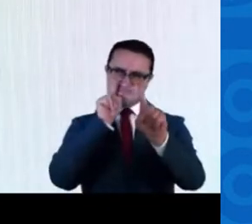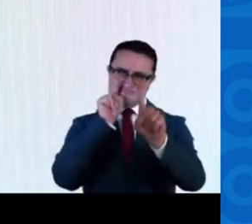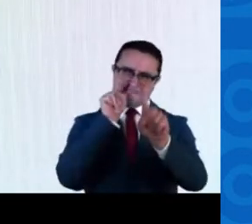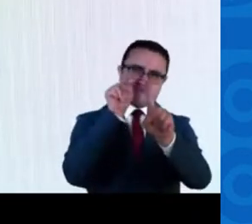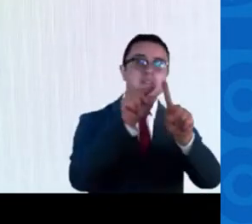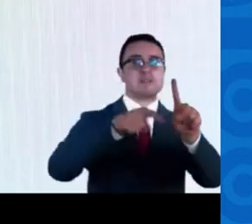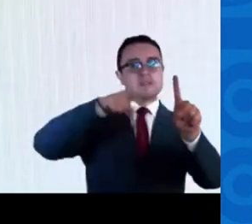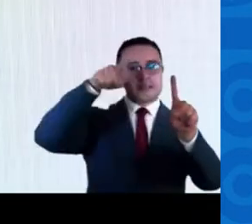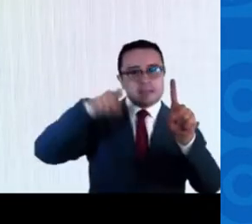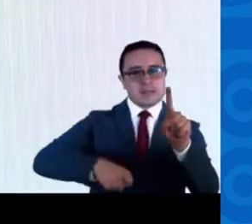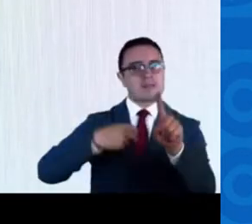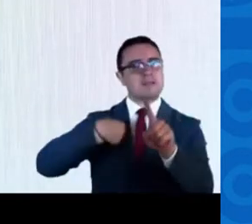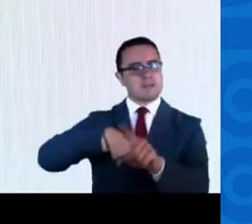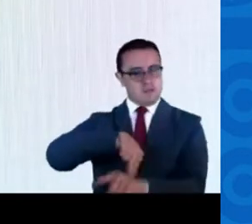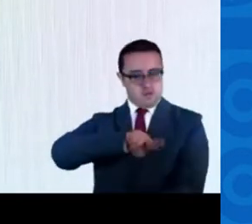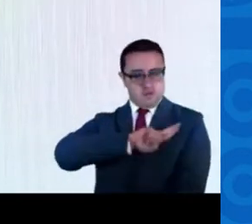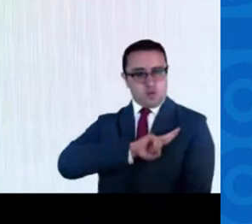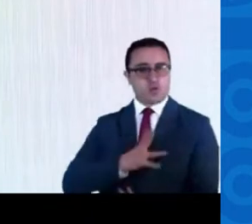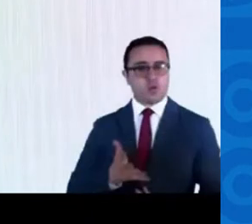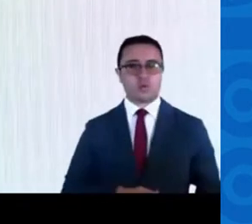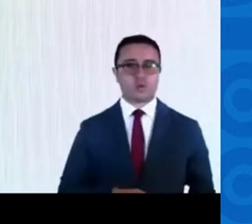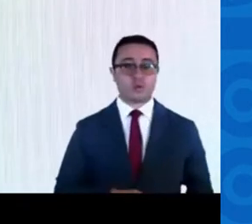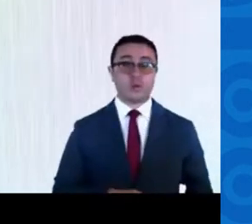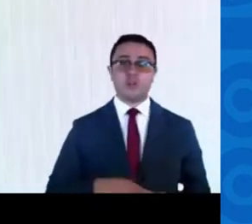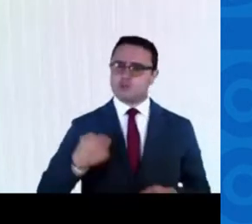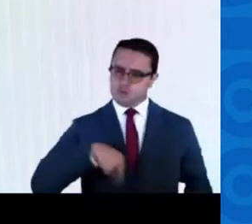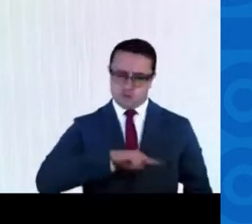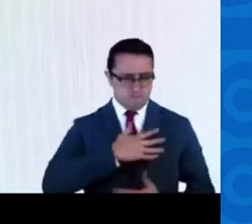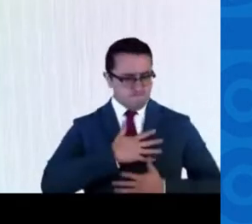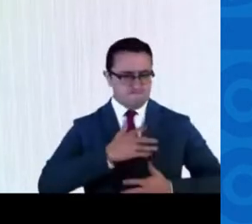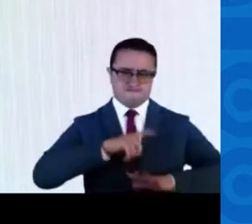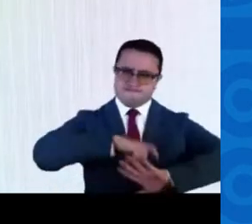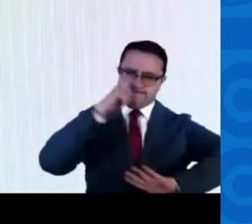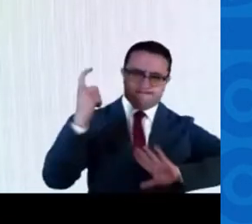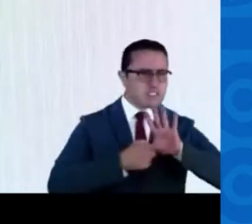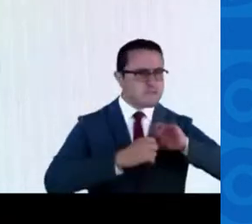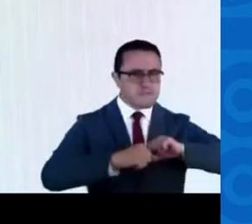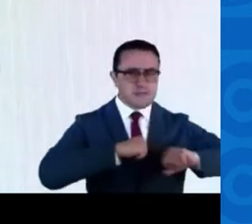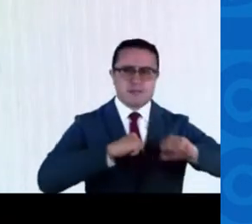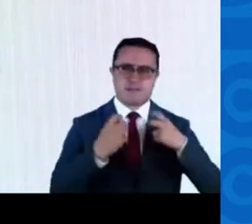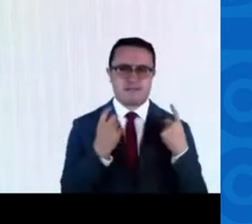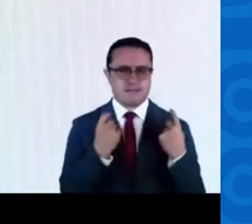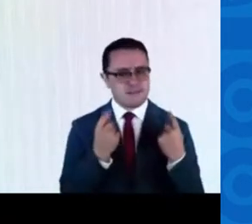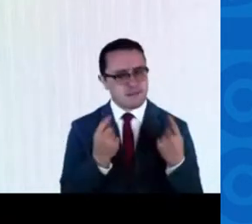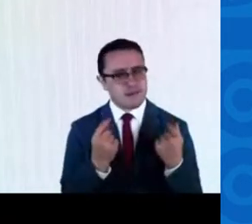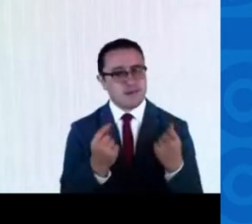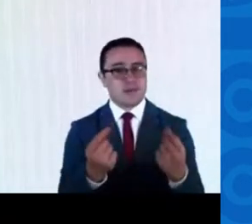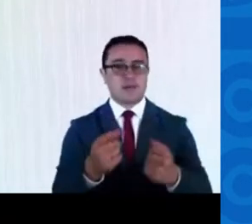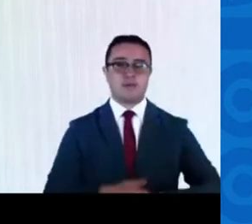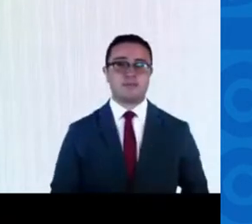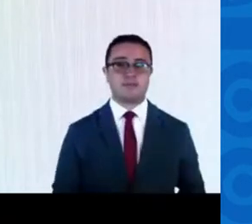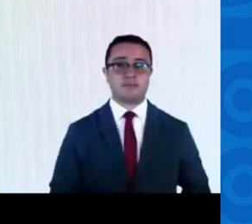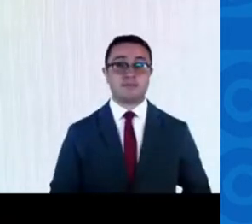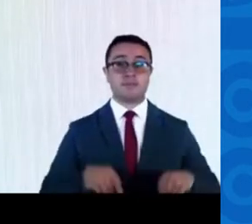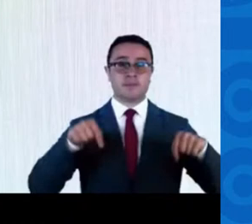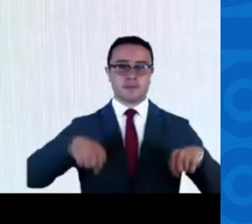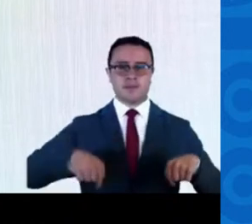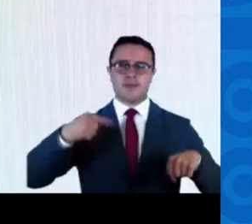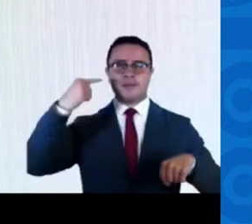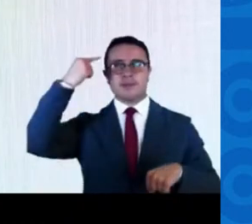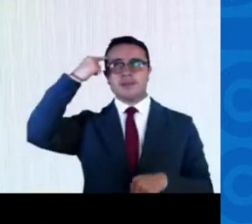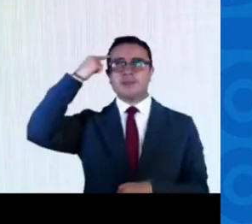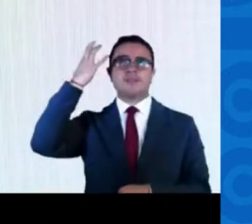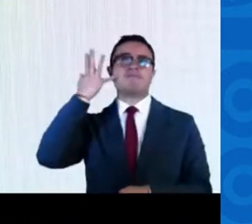that claims that calls for our effort with our total commitment